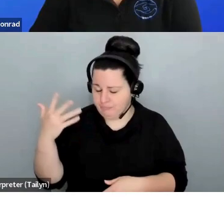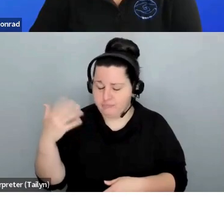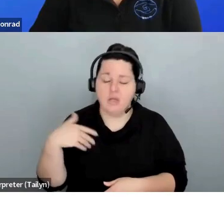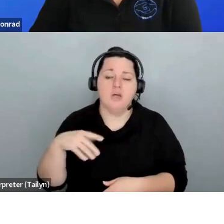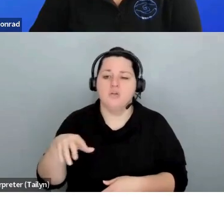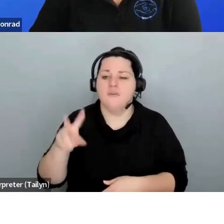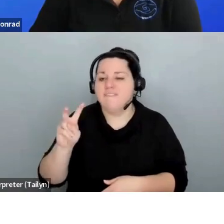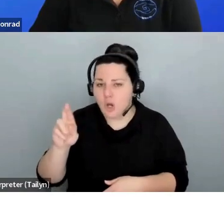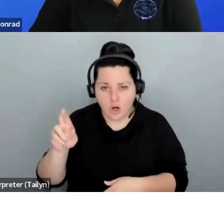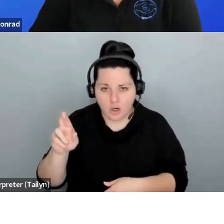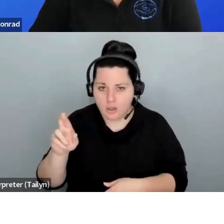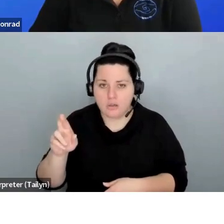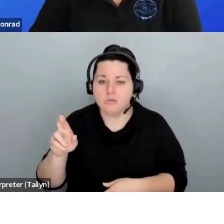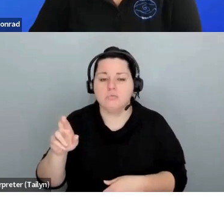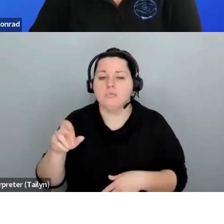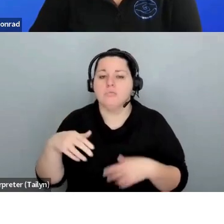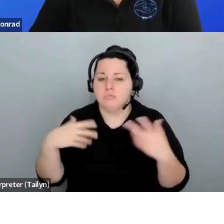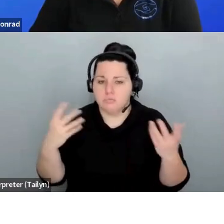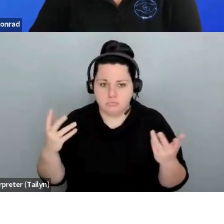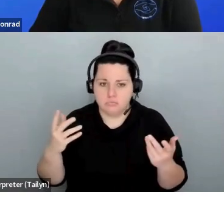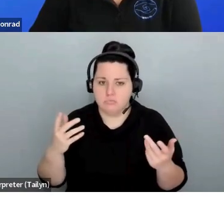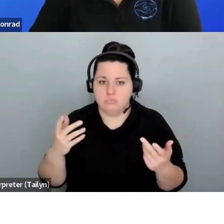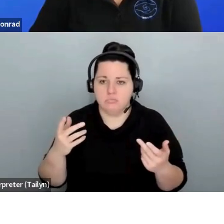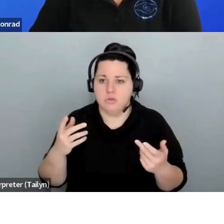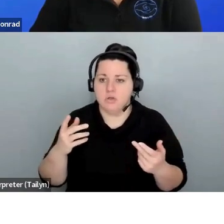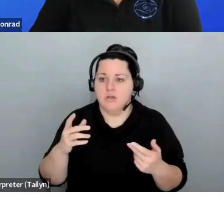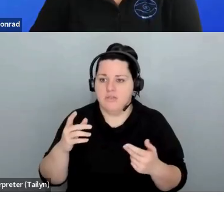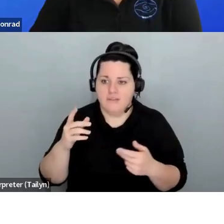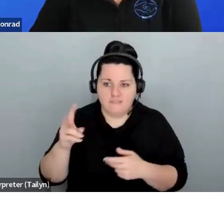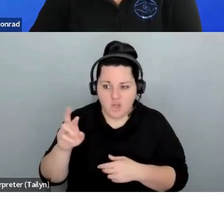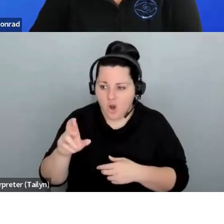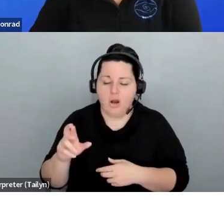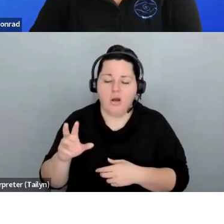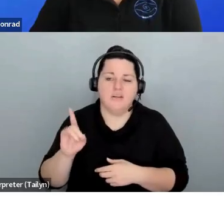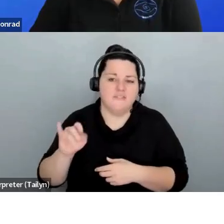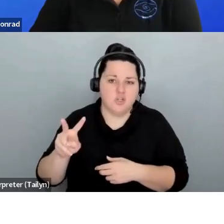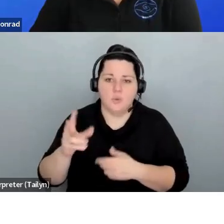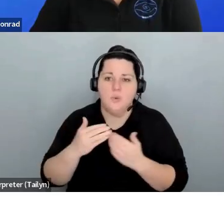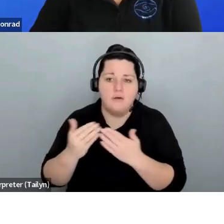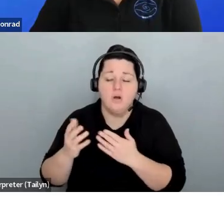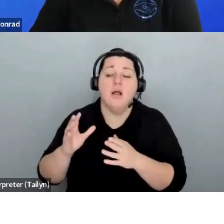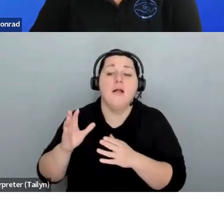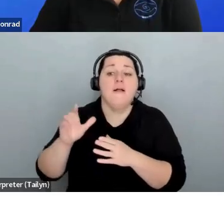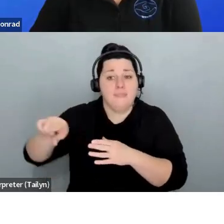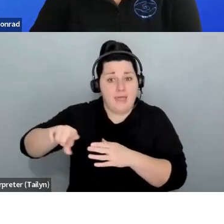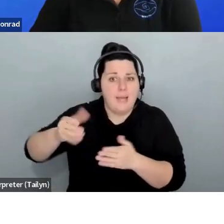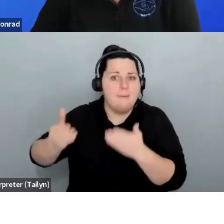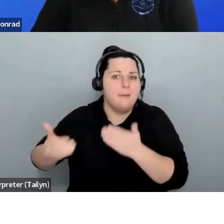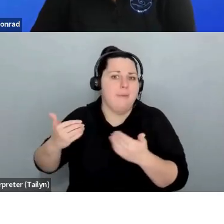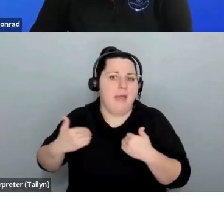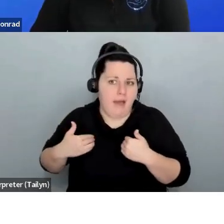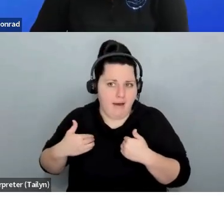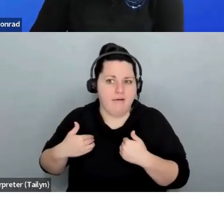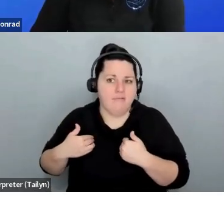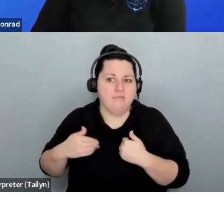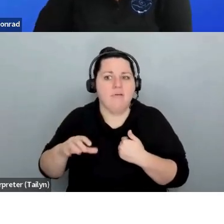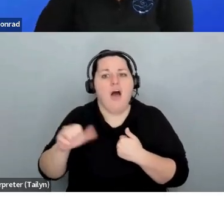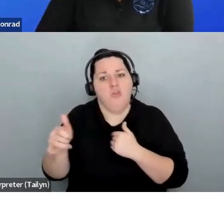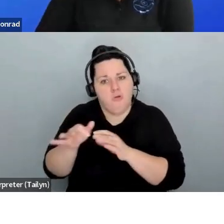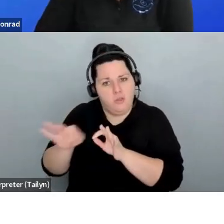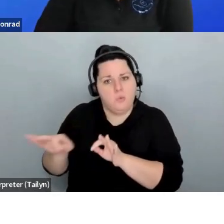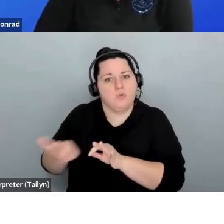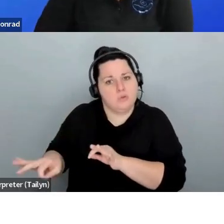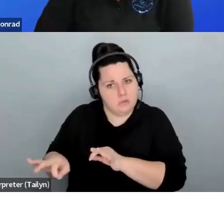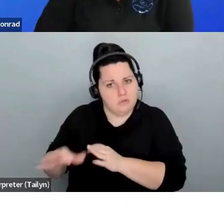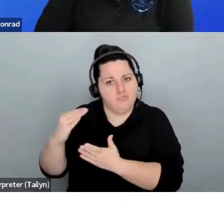to the VR, division of vocational rehab, whatever, and they may have something in those